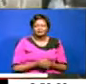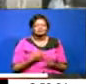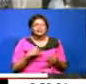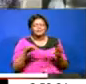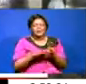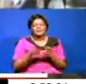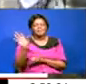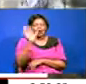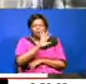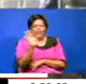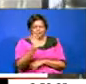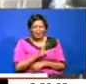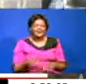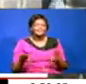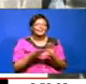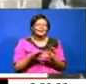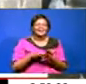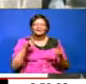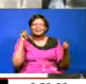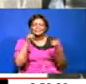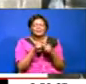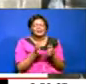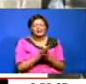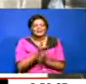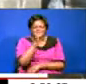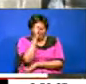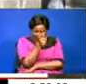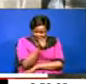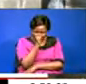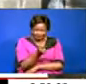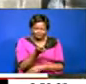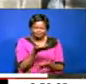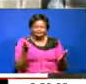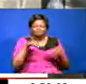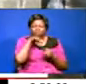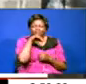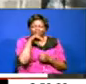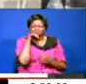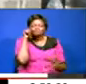wa Azimio, na waheshimu vinara wa Azimio.